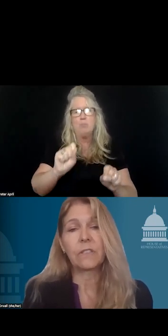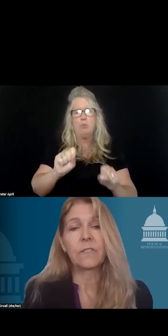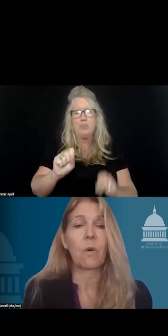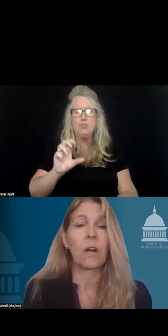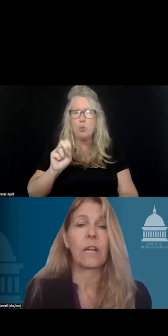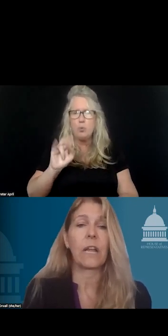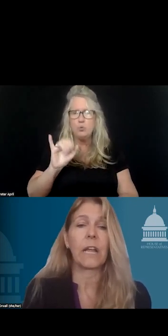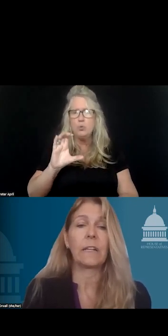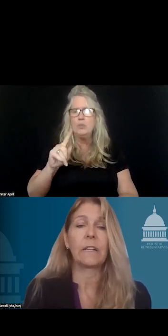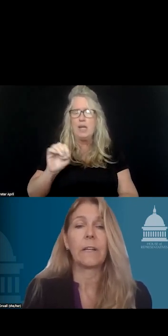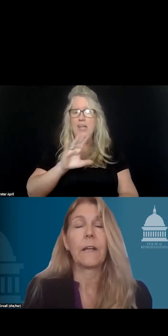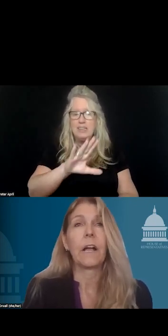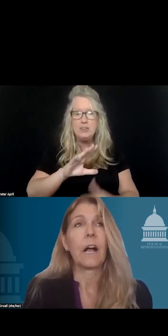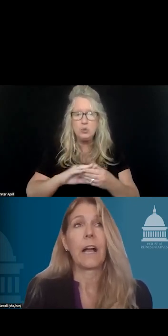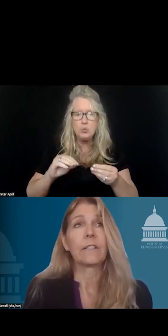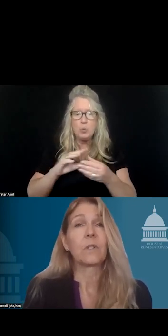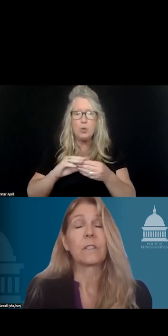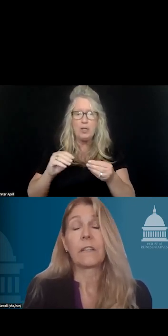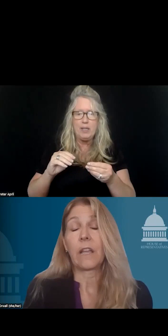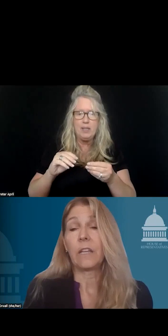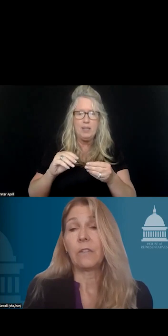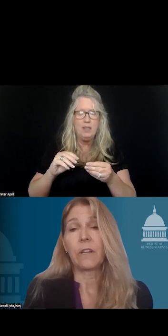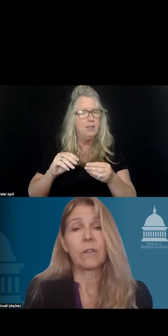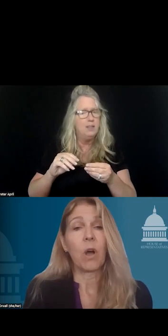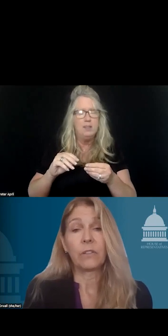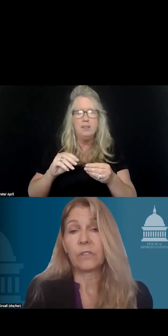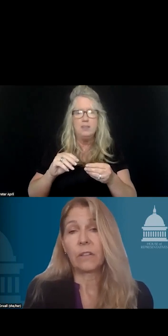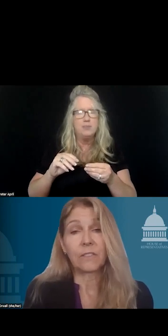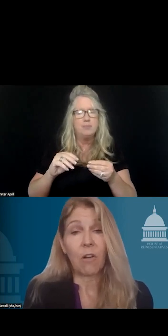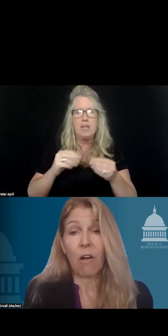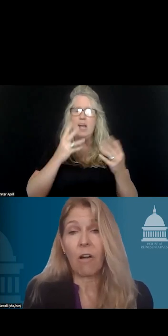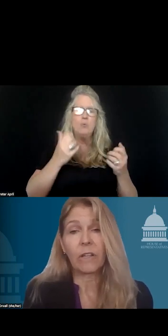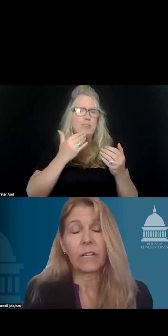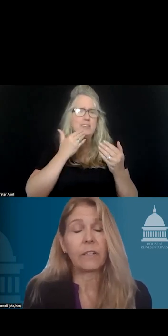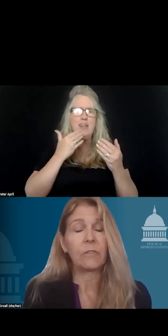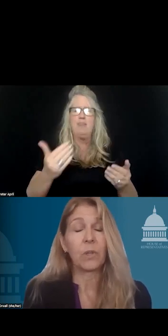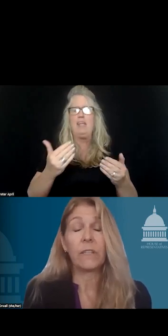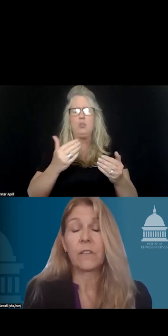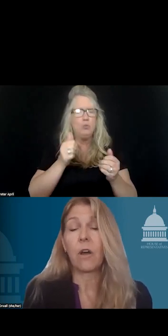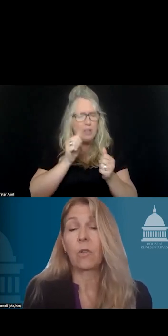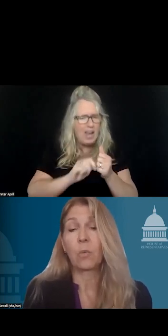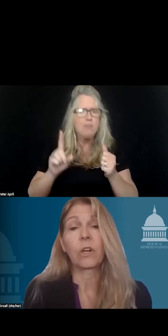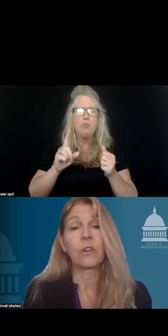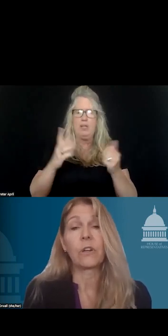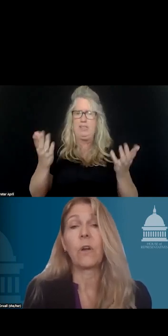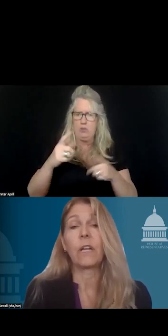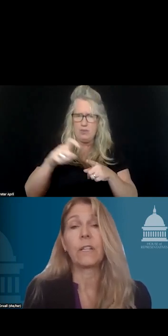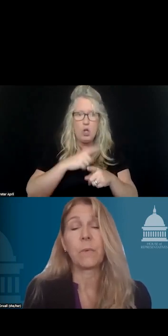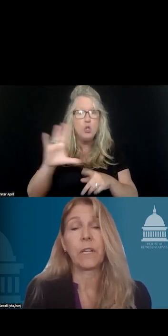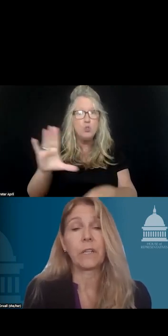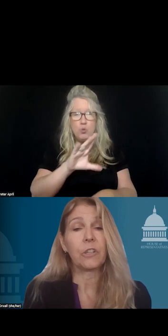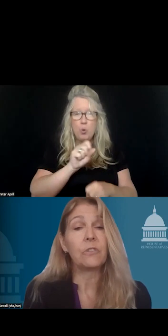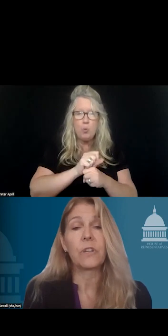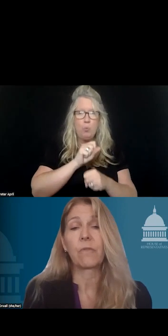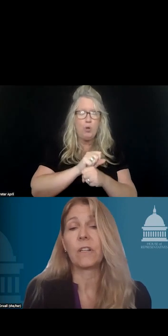he shares his story. And I just want to say thank you to everyone who's on this call. And please know the work you're doing